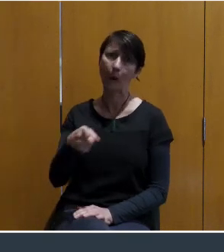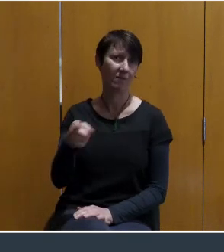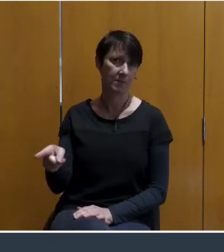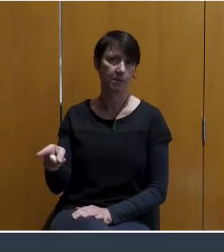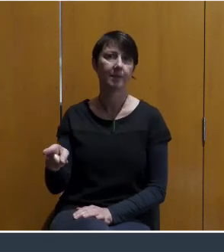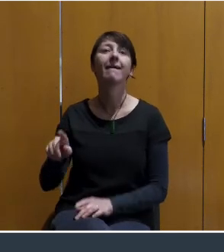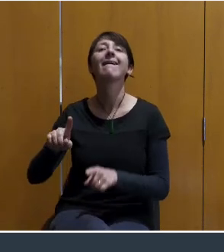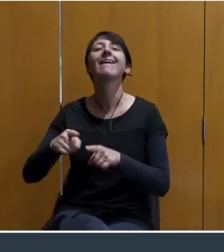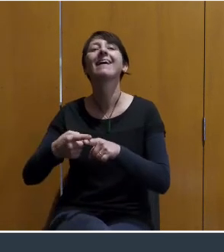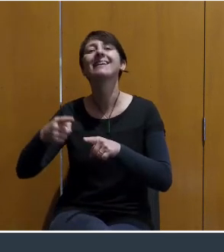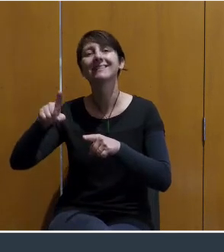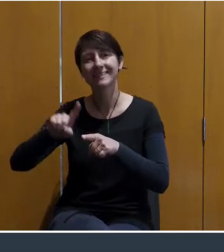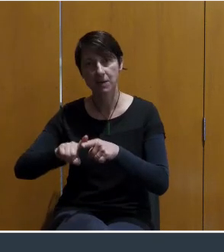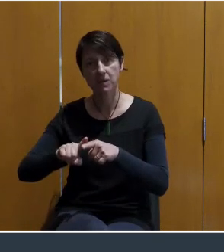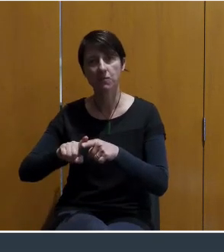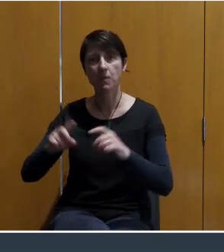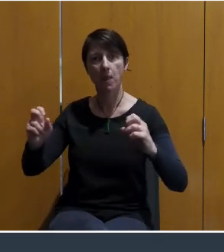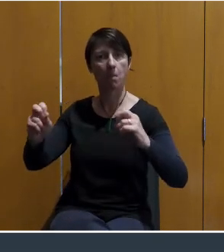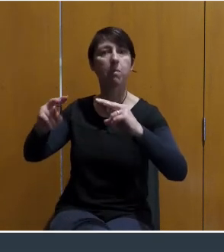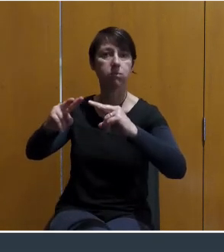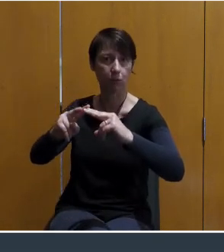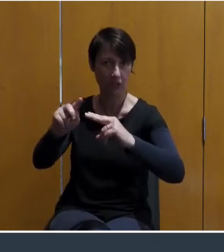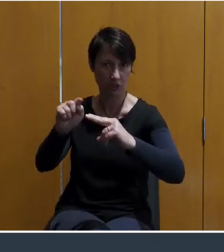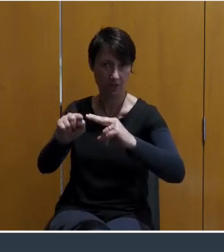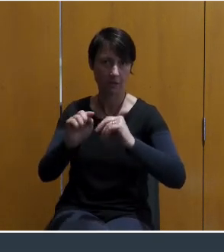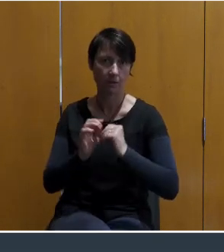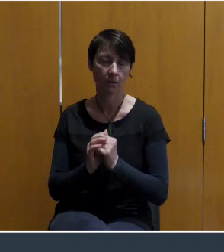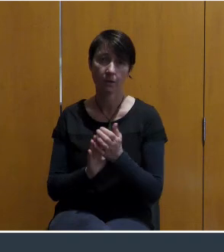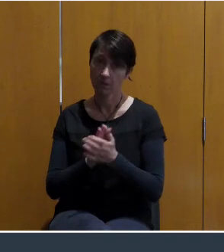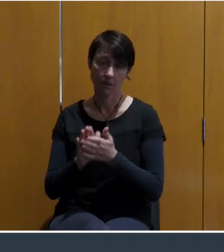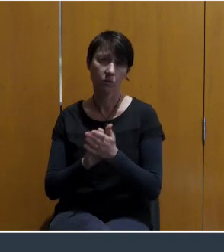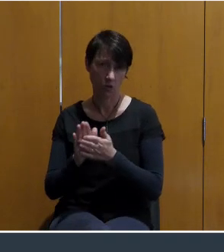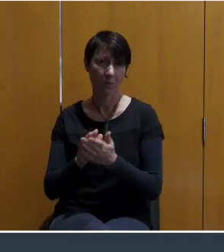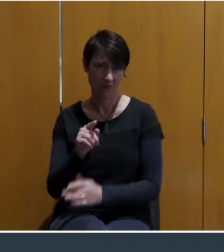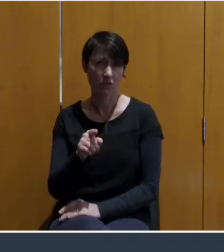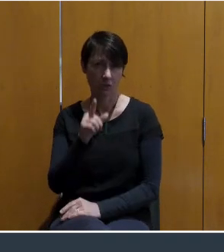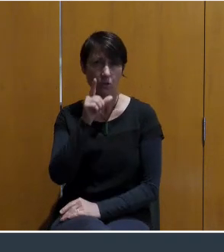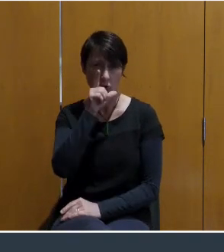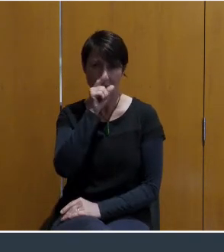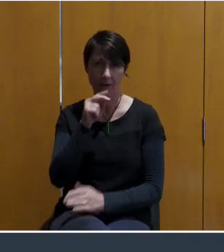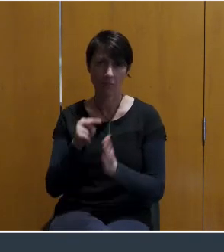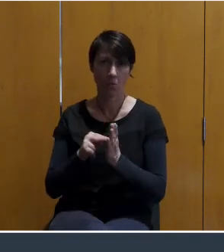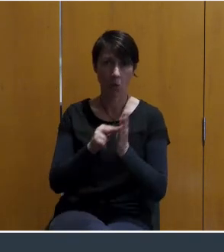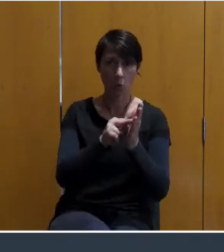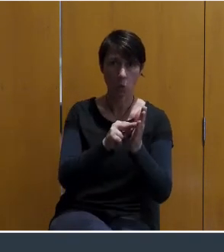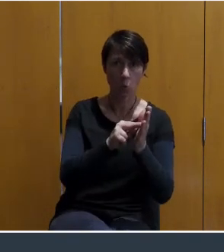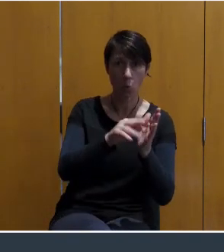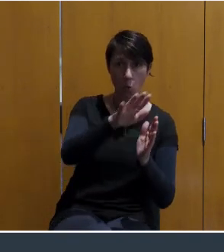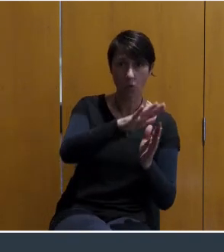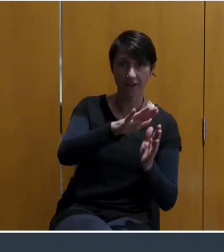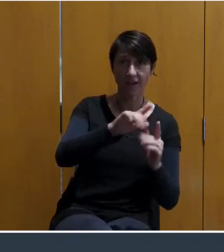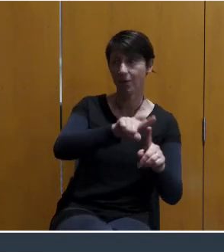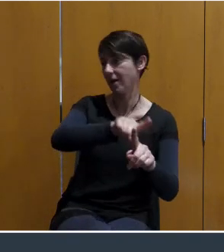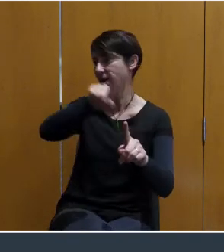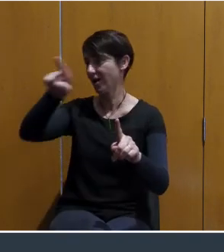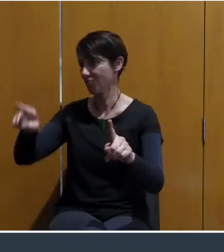over. So you can effectively get yourself from the northern side to the southern side to Mitre